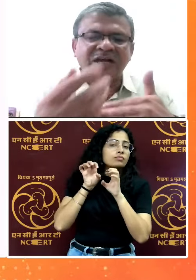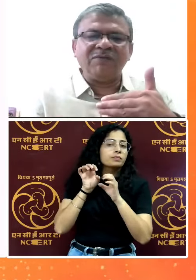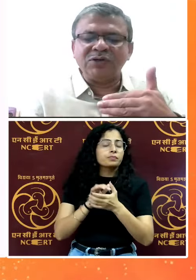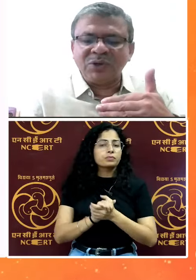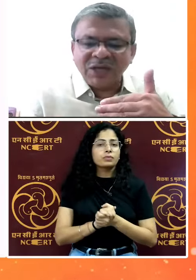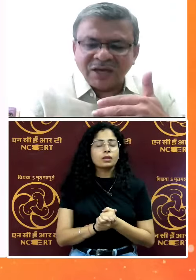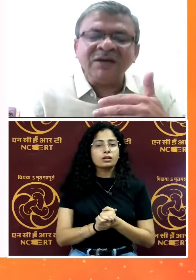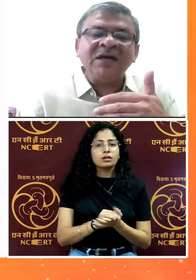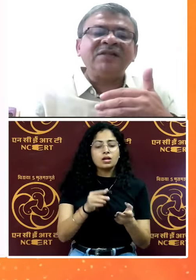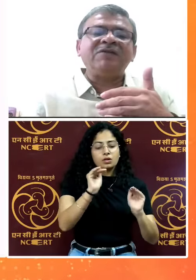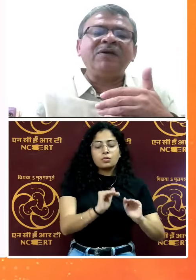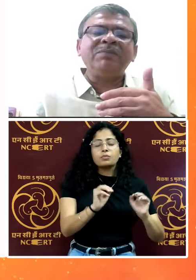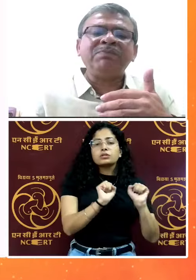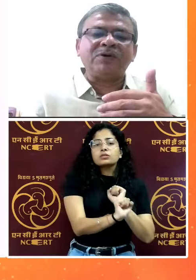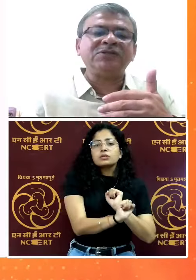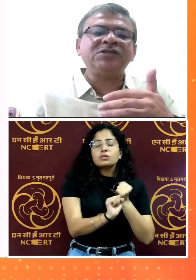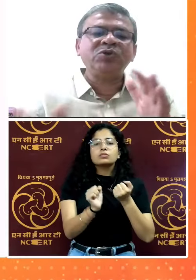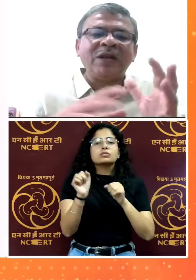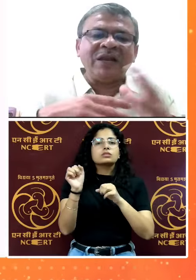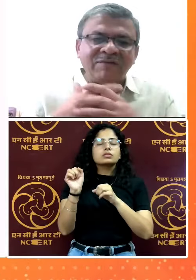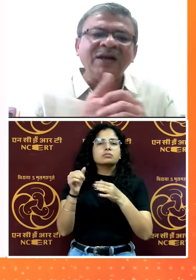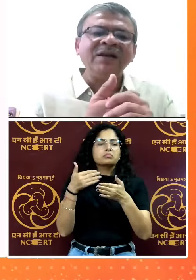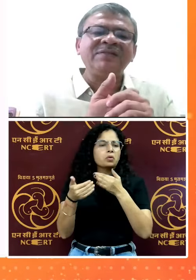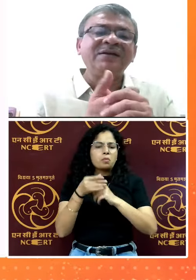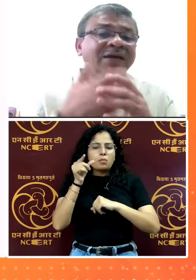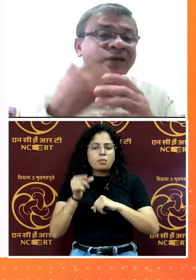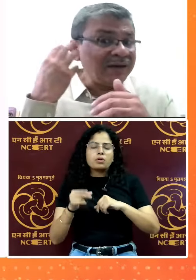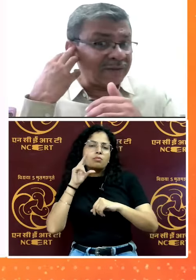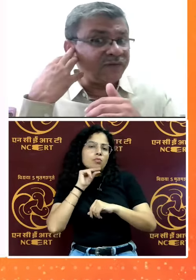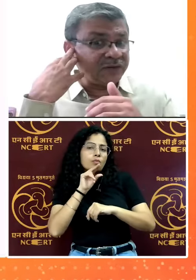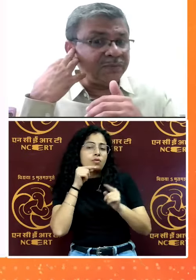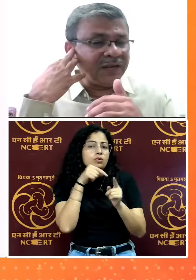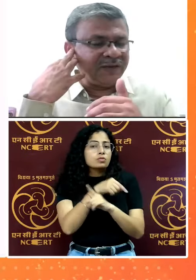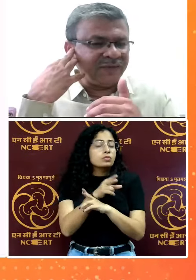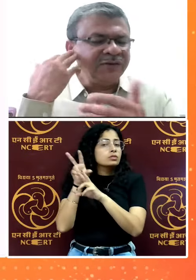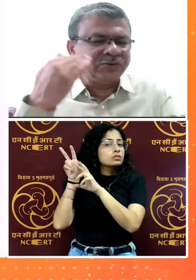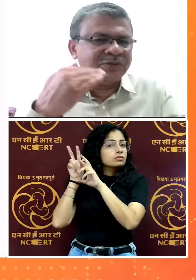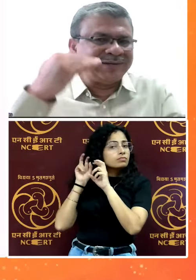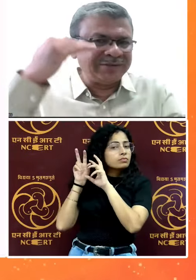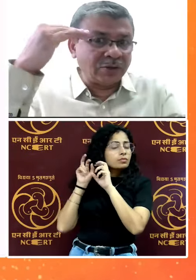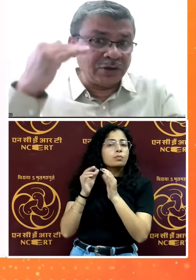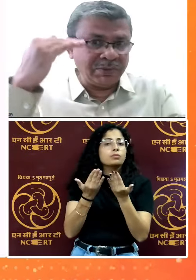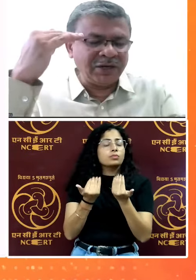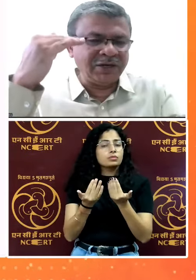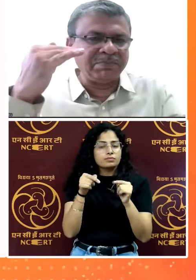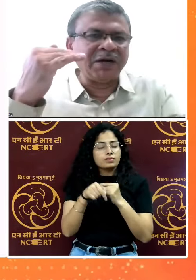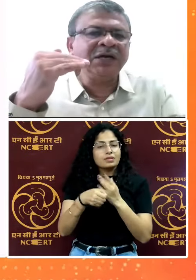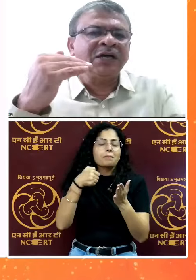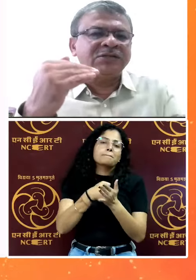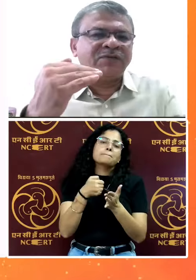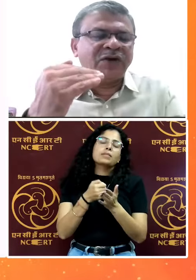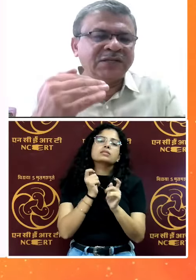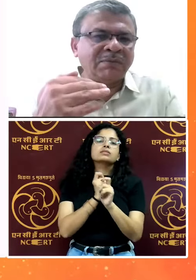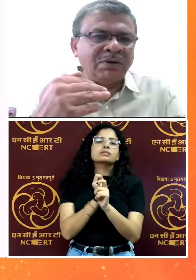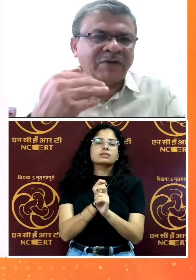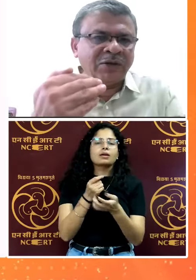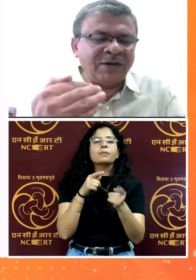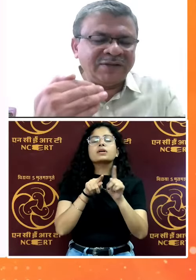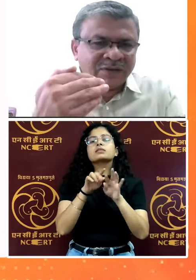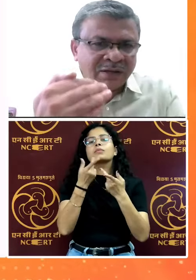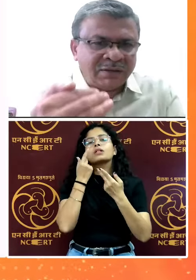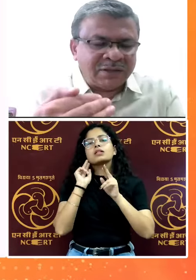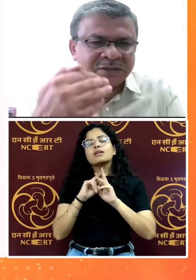the child want to hear, that will Okay. be processed to a level that he can comfortably listen. So that is the audibility part. So for example,